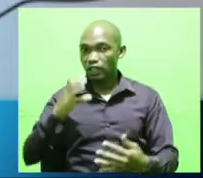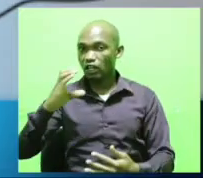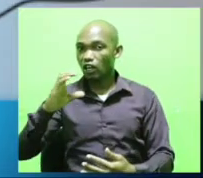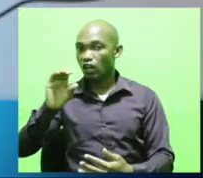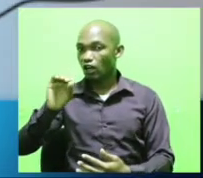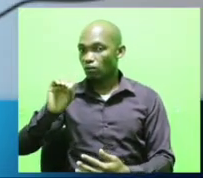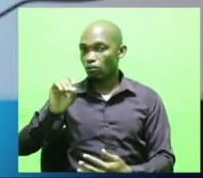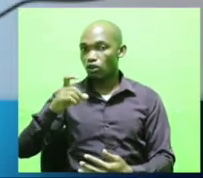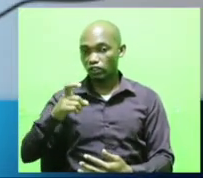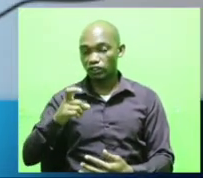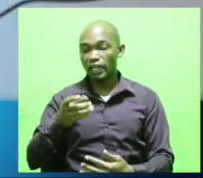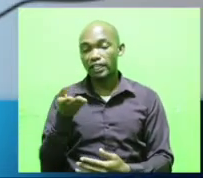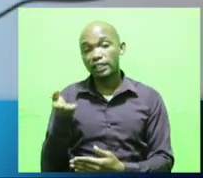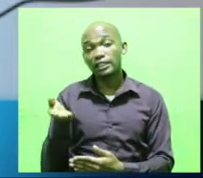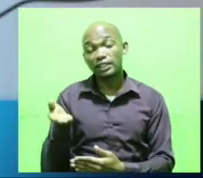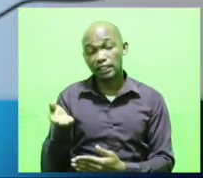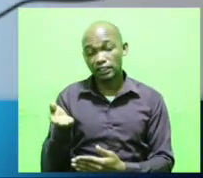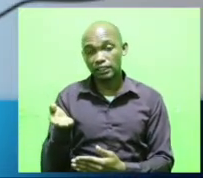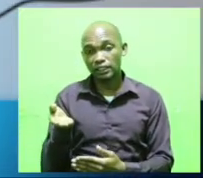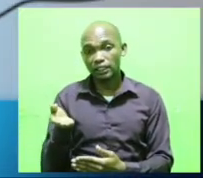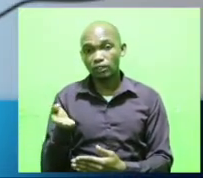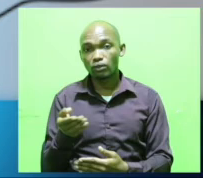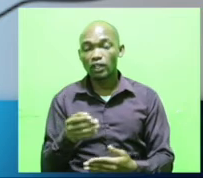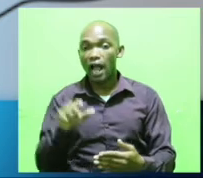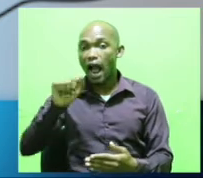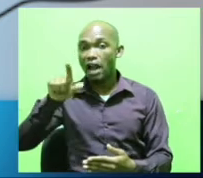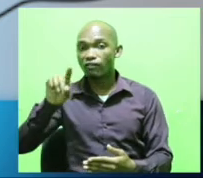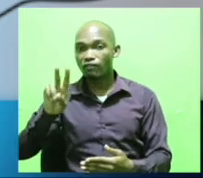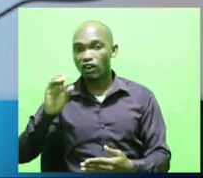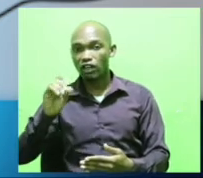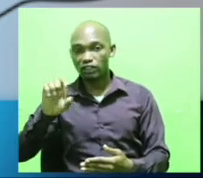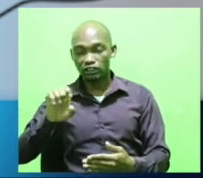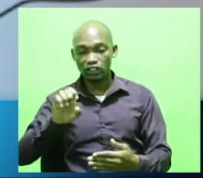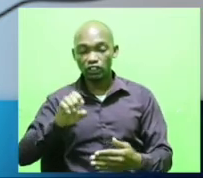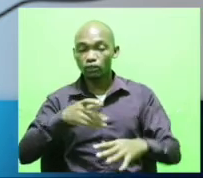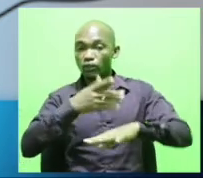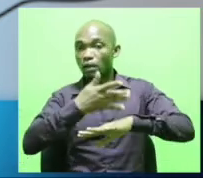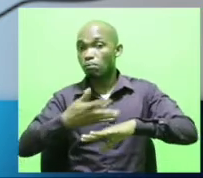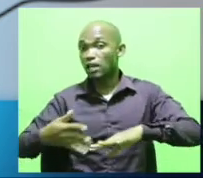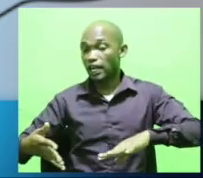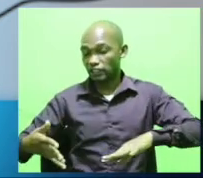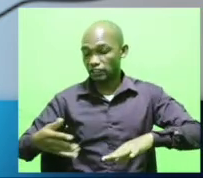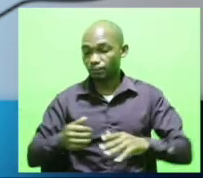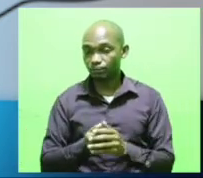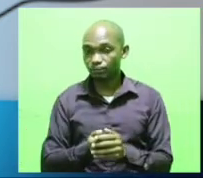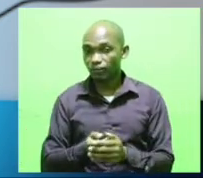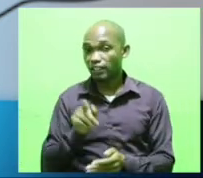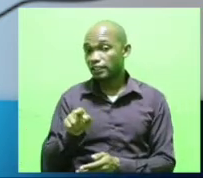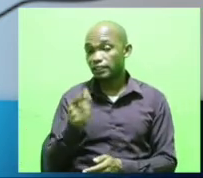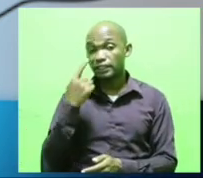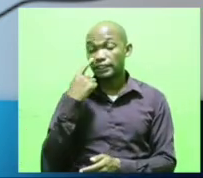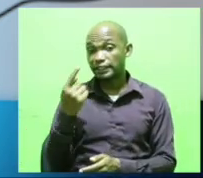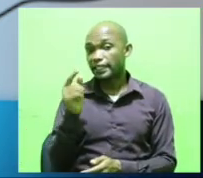in concentration of air, oxygen, and carbon dioxide between the alveolus and the